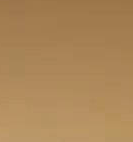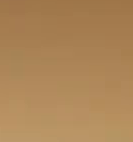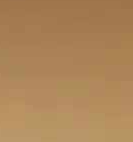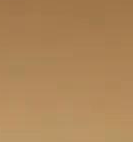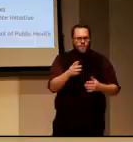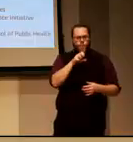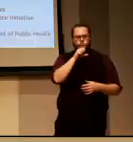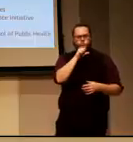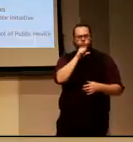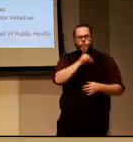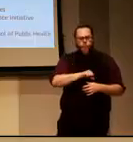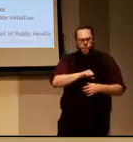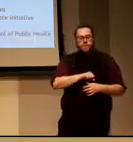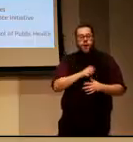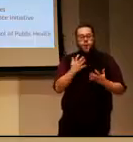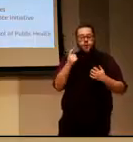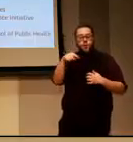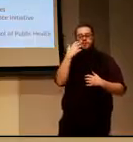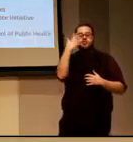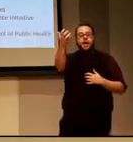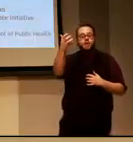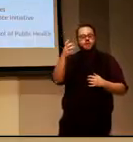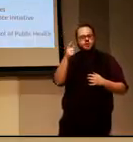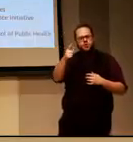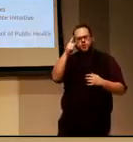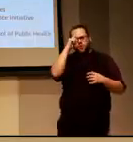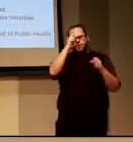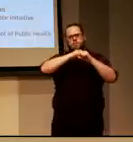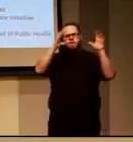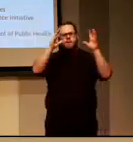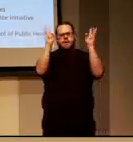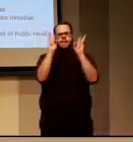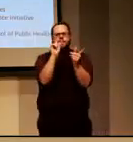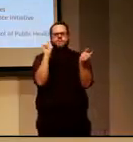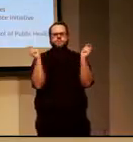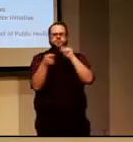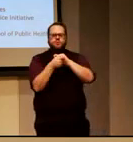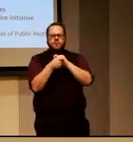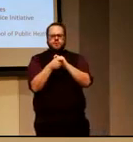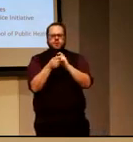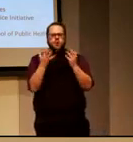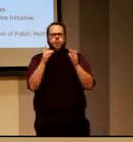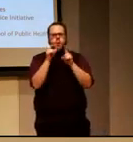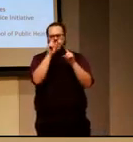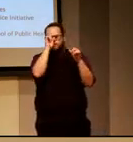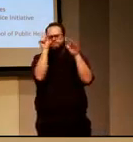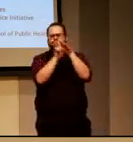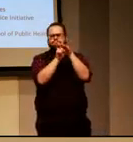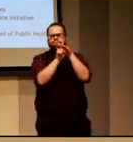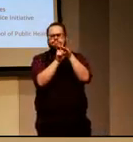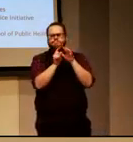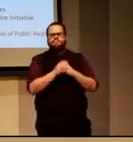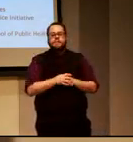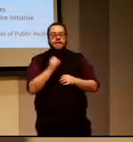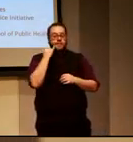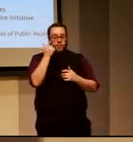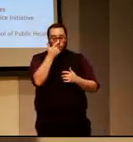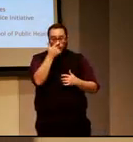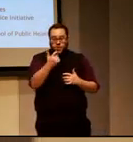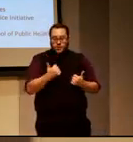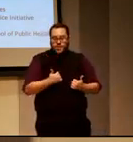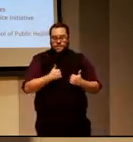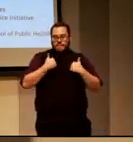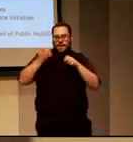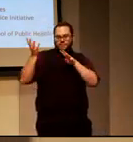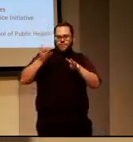do old-fashioned. I want you to shout it out. When you think about climate change, what word comes to mind? And for those who are watching live stream,